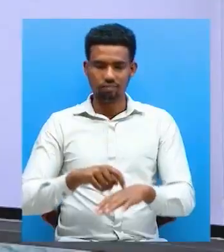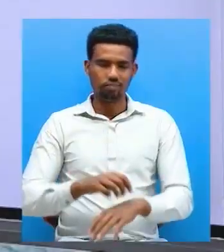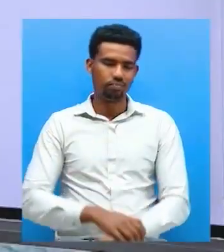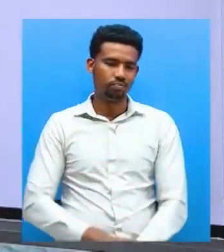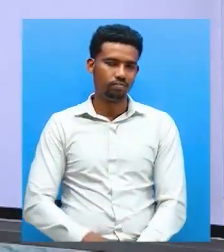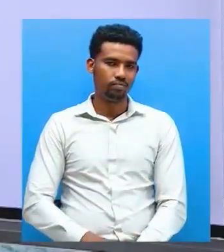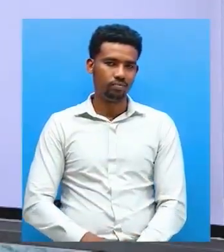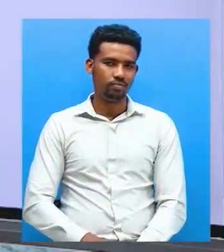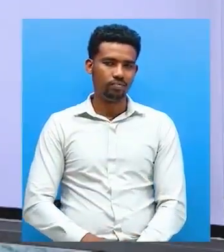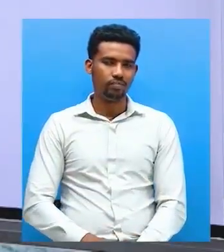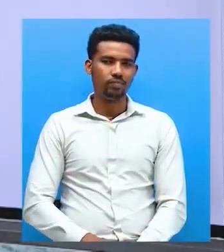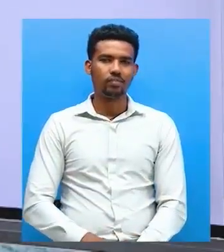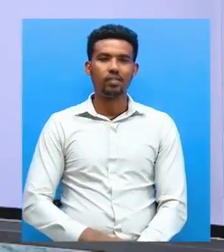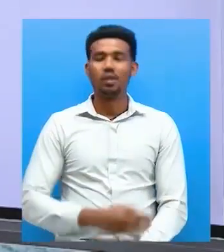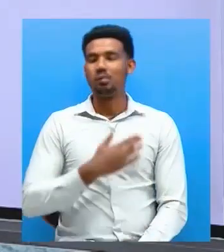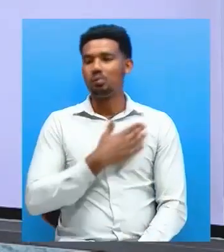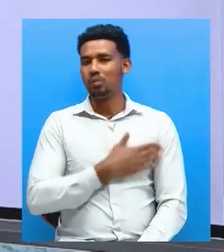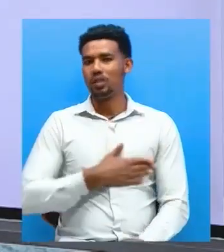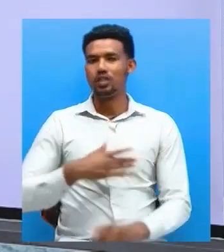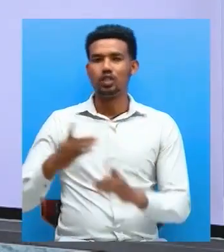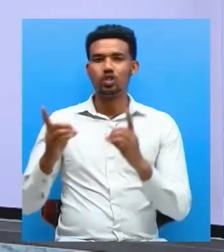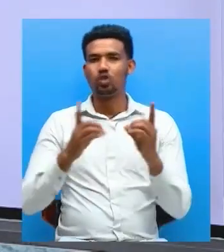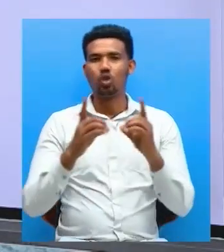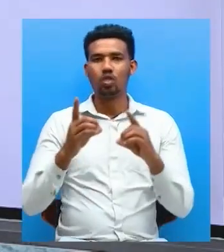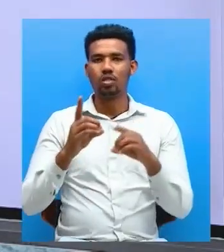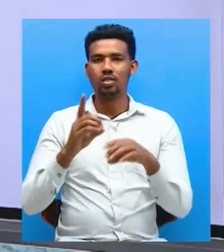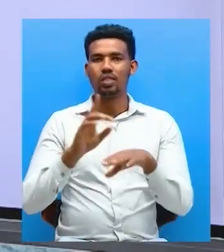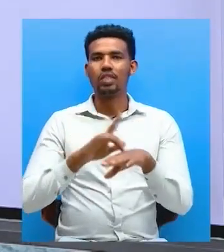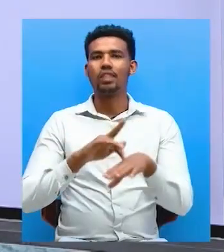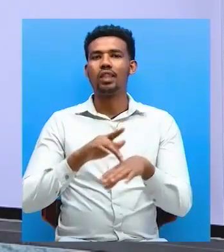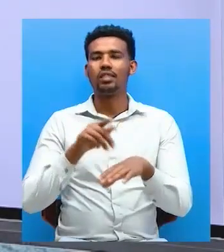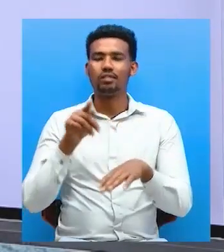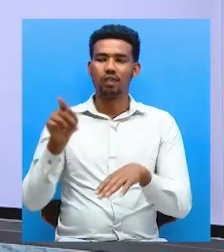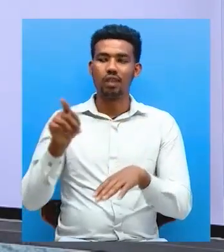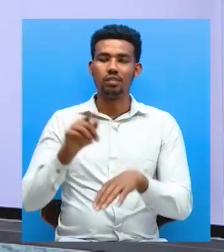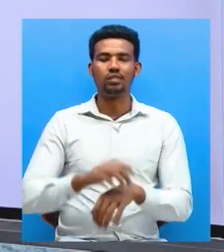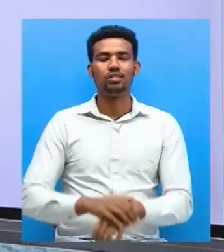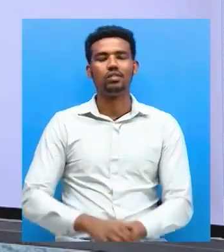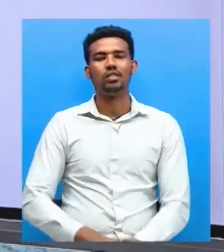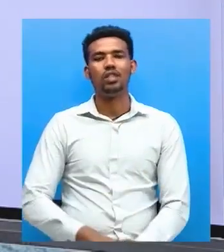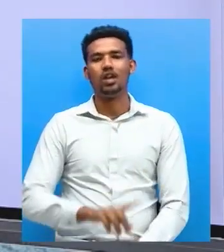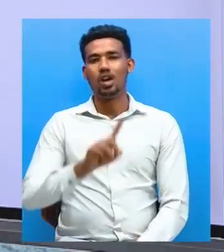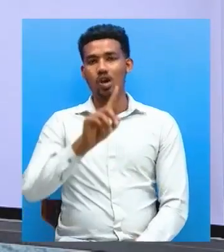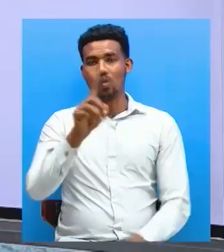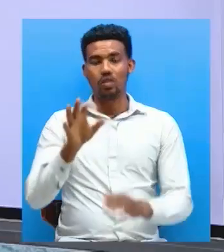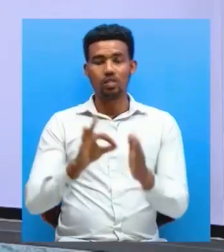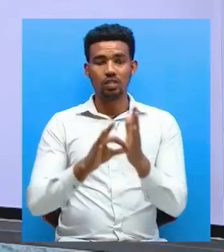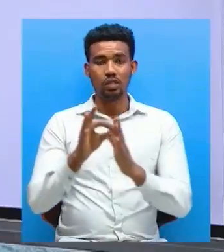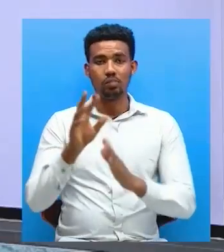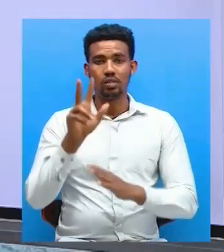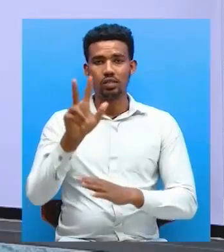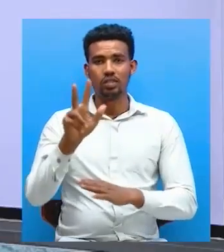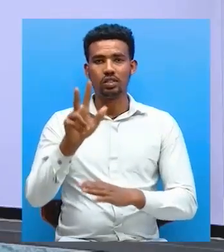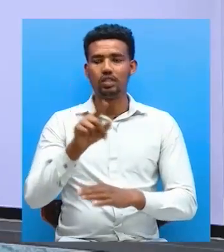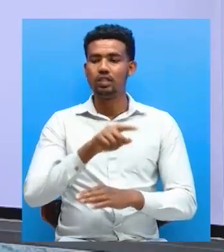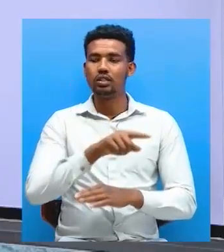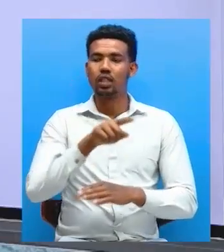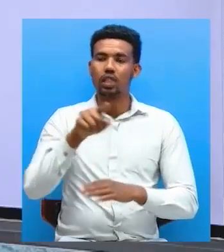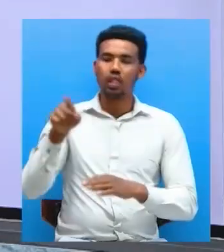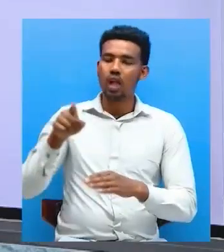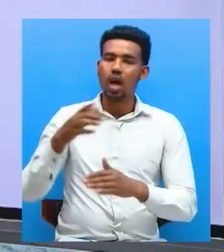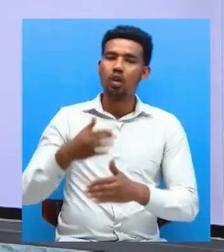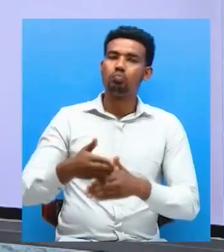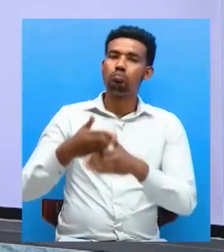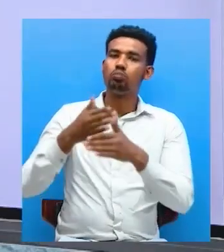Here is a student. Please don't touch that. Question number 3. They are building house. They